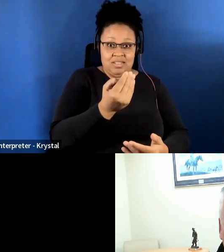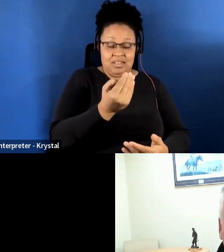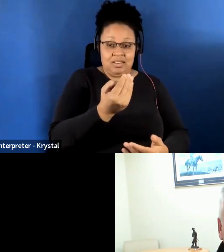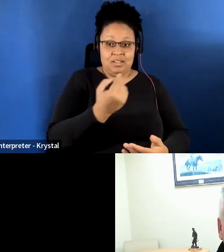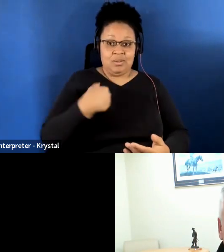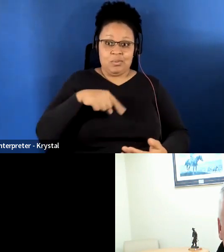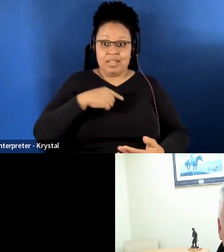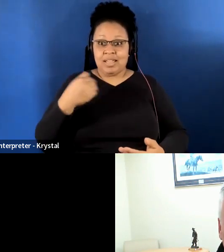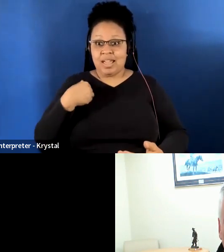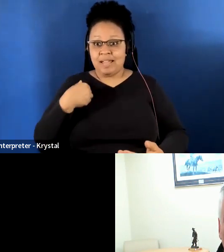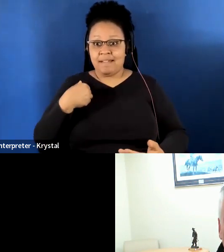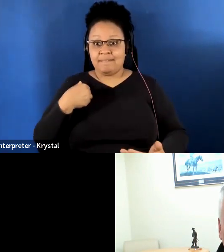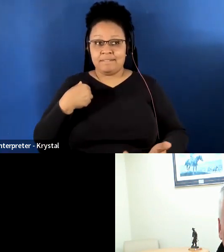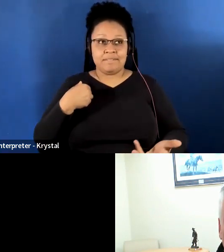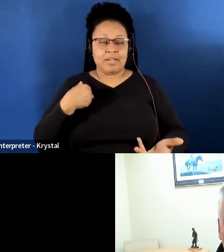are